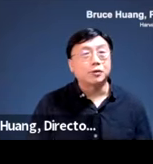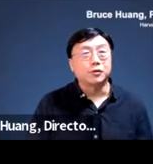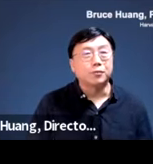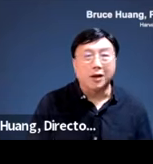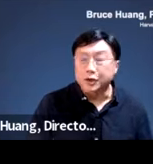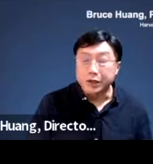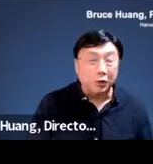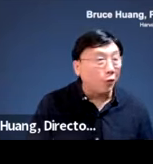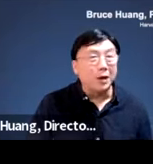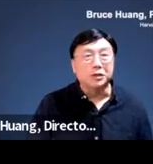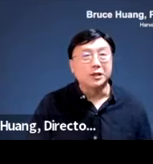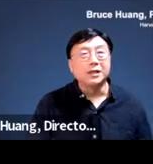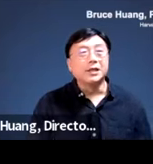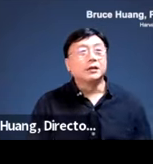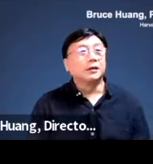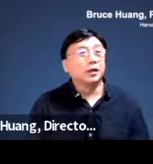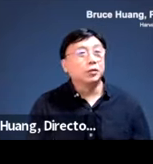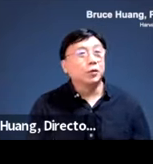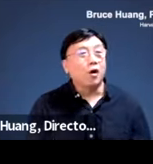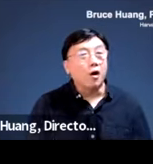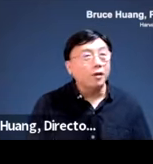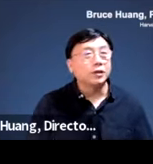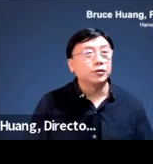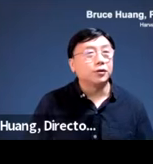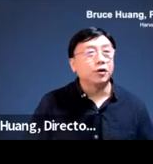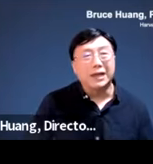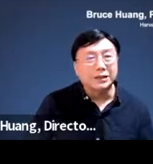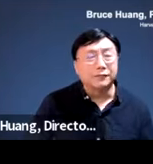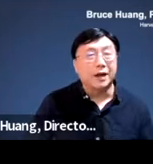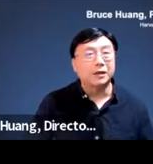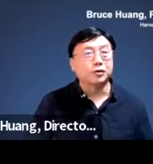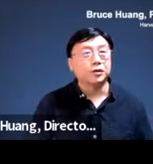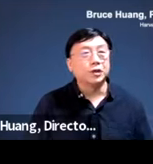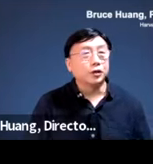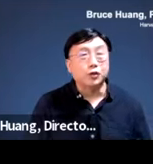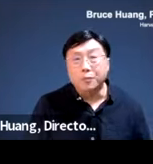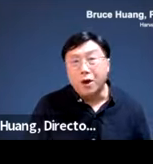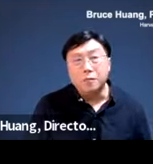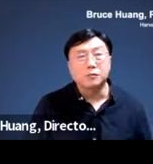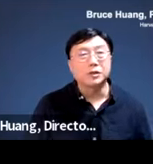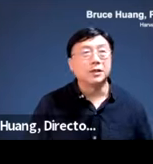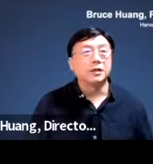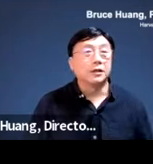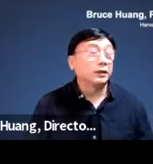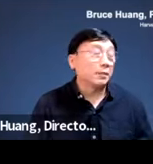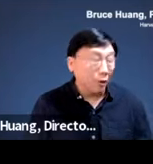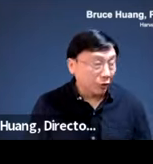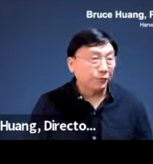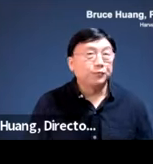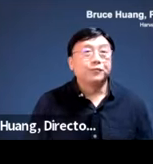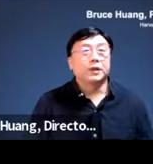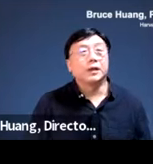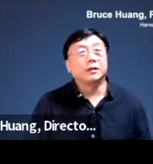our capstone project is all about. You will harness your collective knowledge to solve problems that